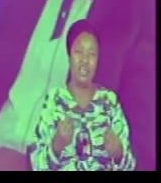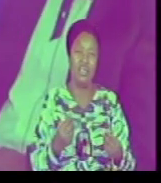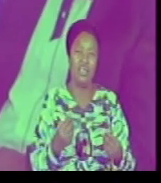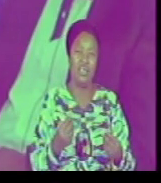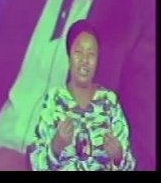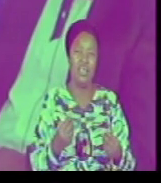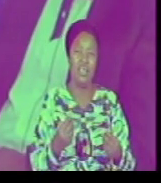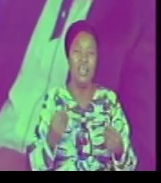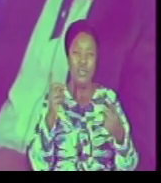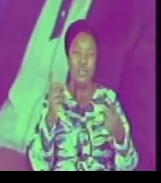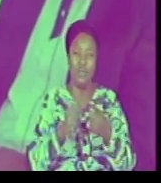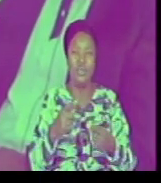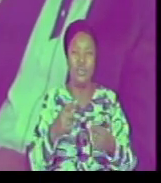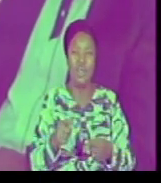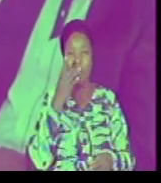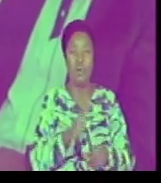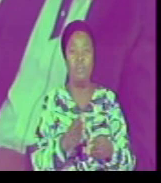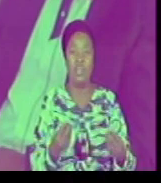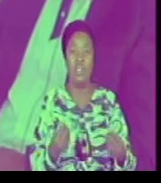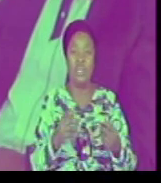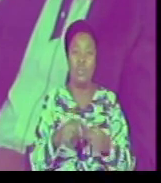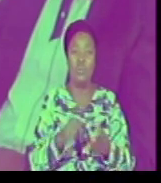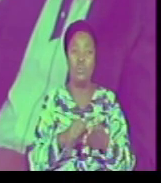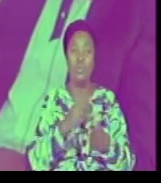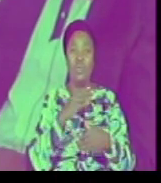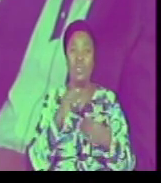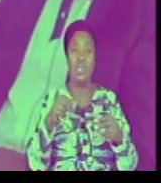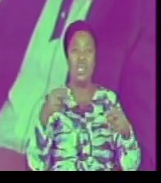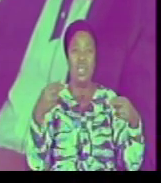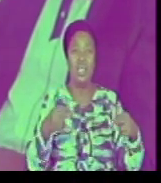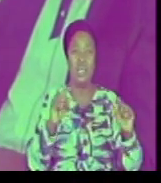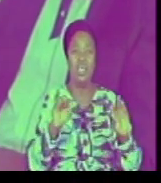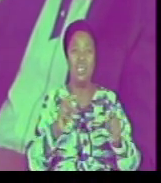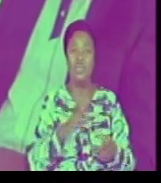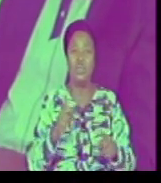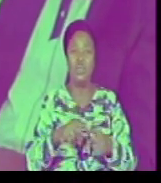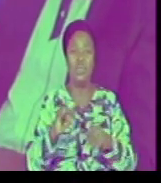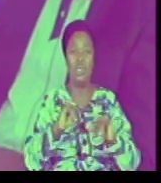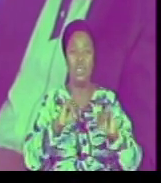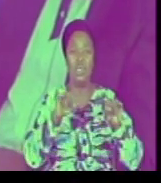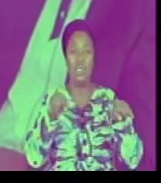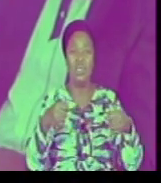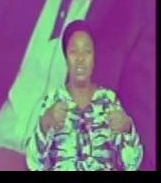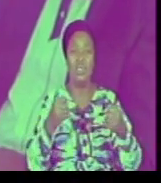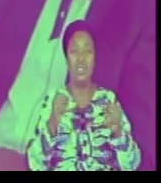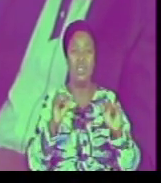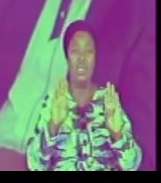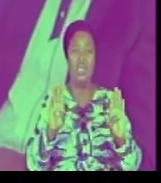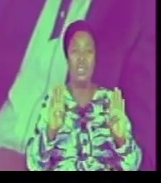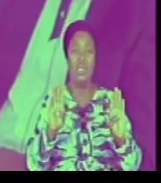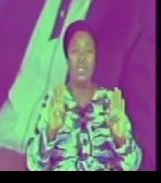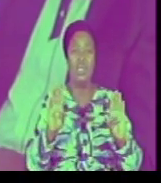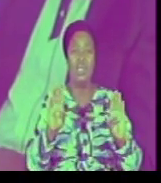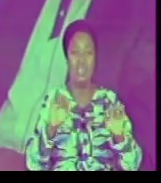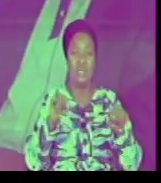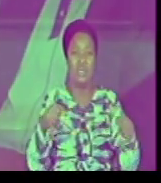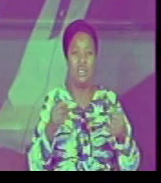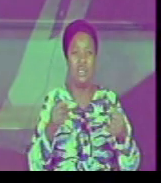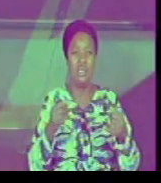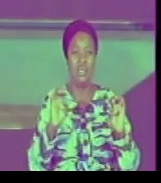land, to the Hittites, promised land, to the Jebusites, and I will cut them off.